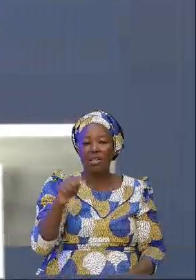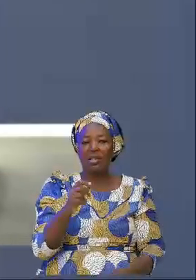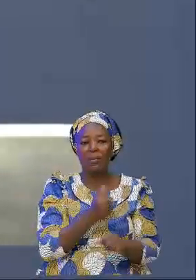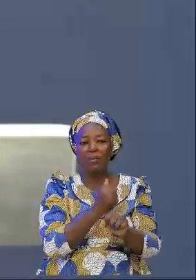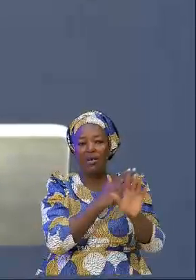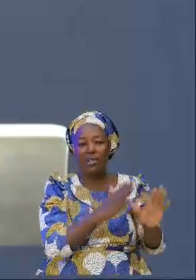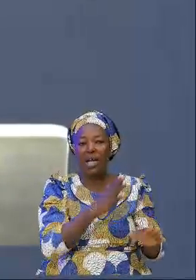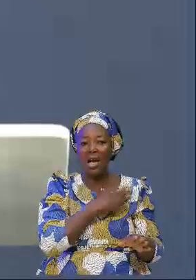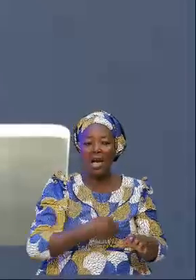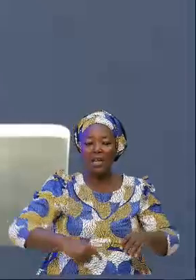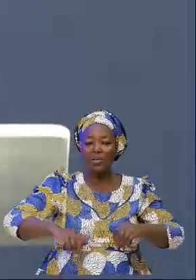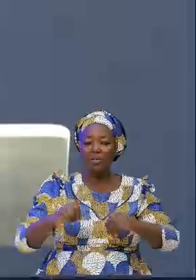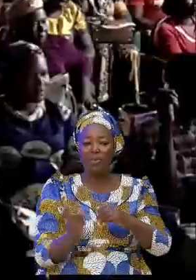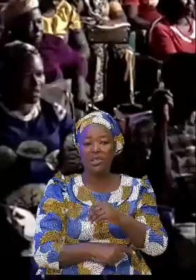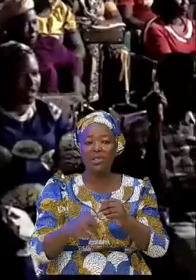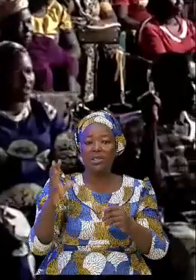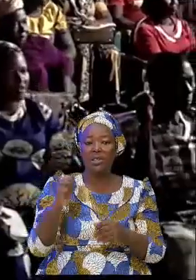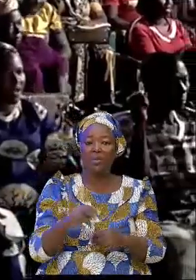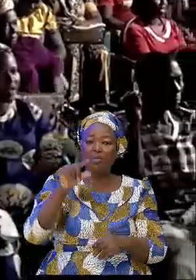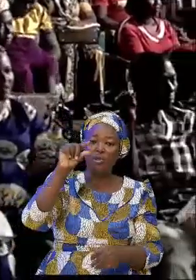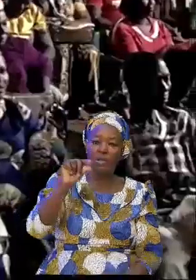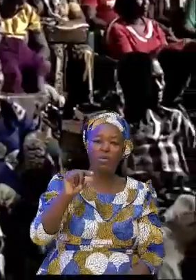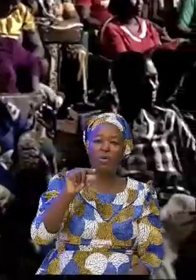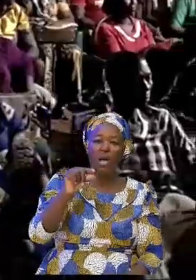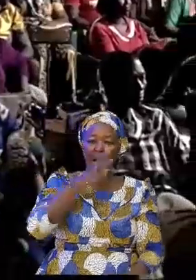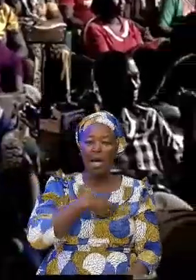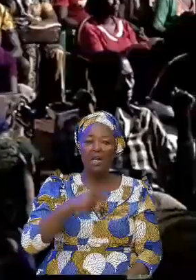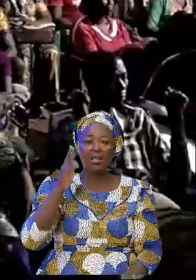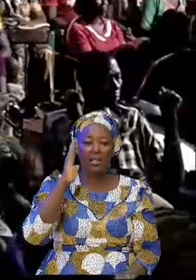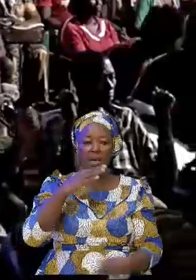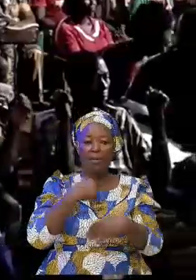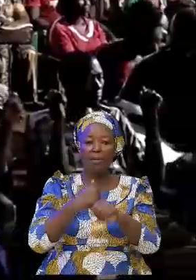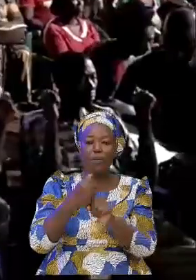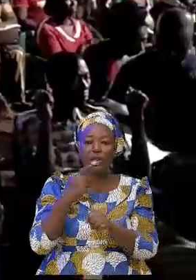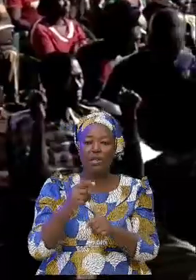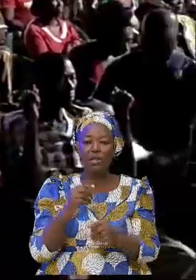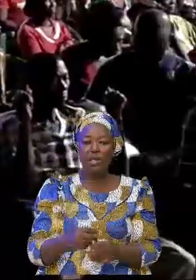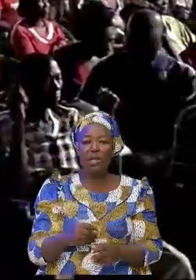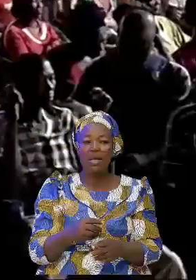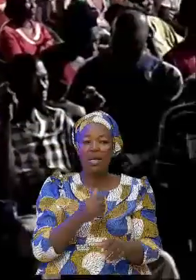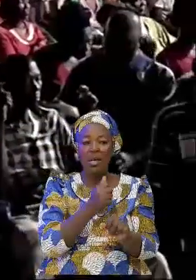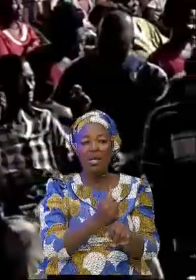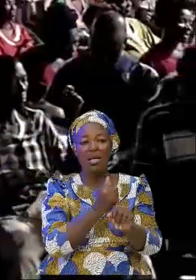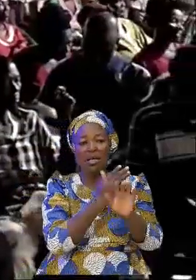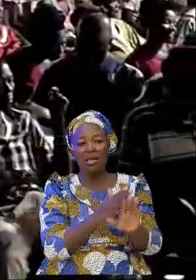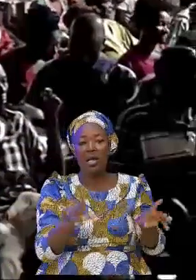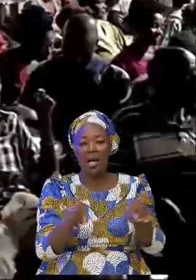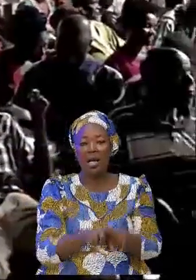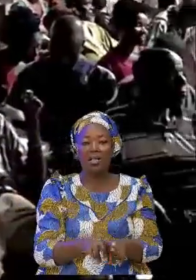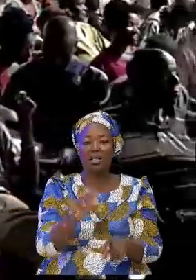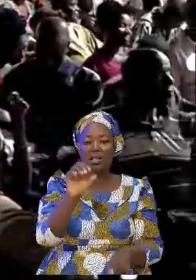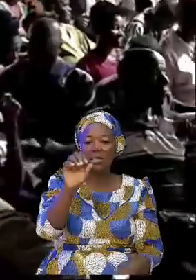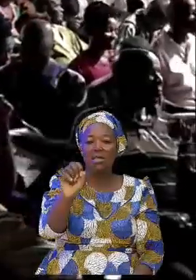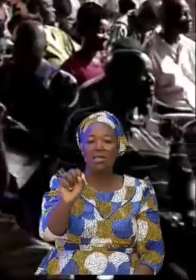shalt thresh the mountains and beat them small, and shall make